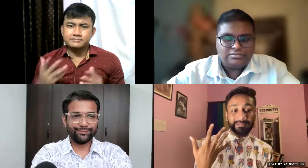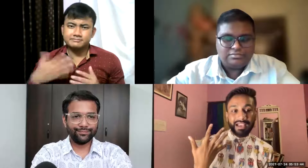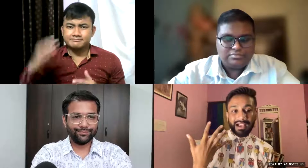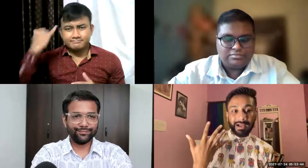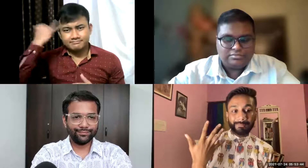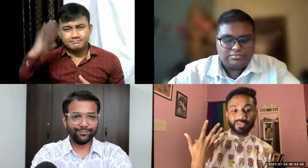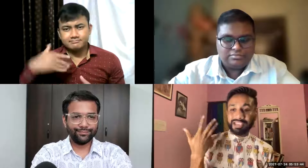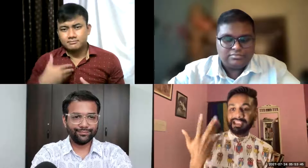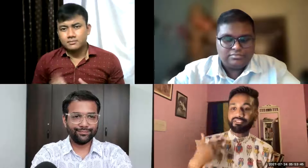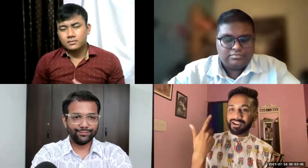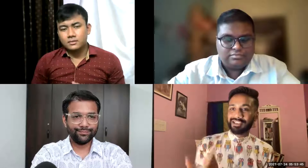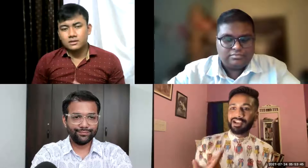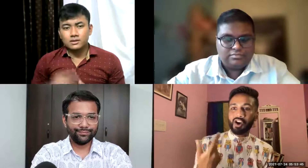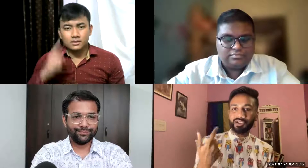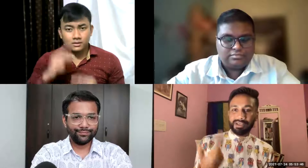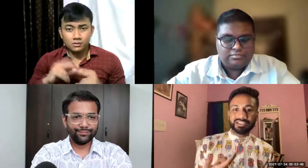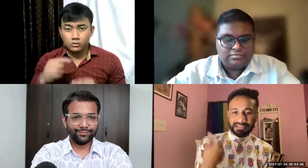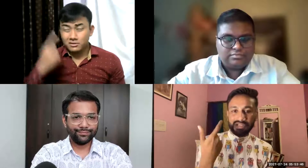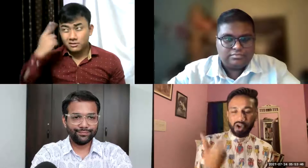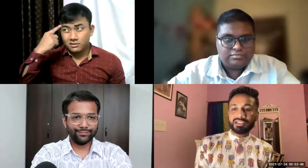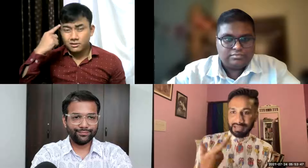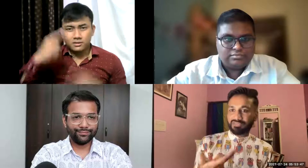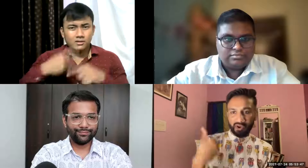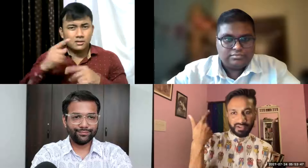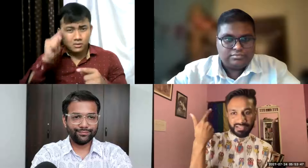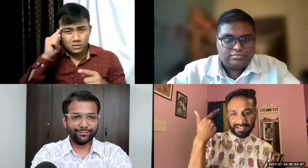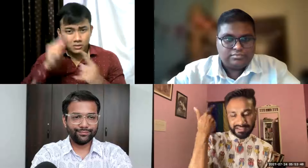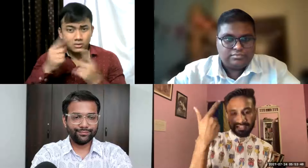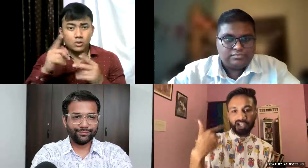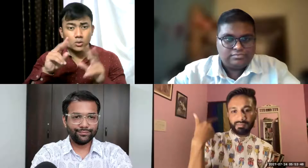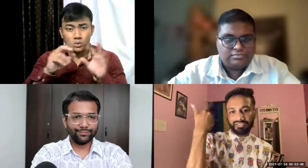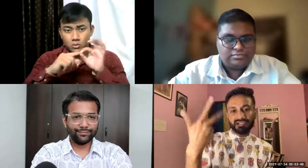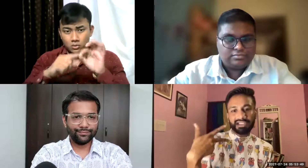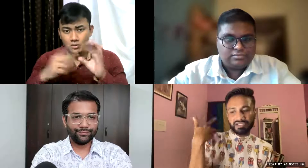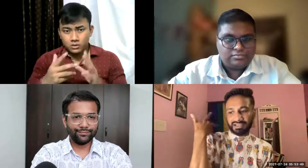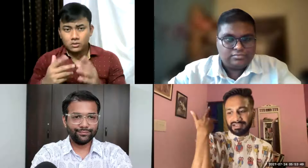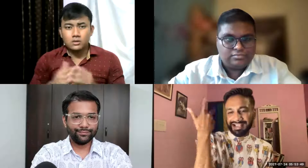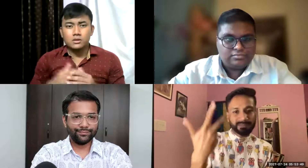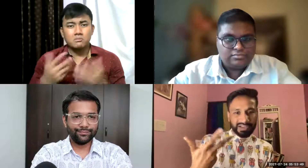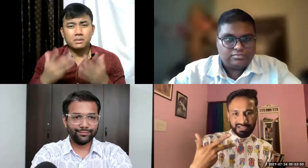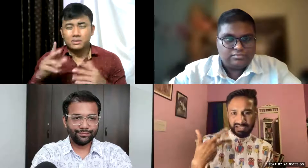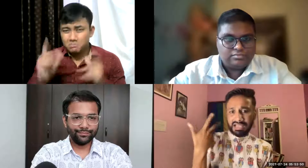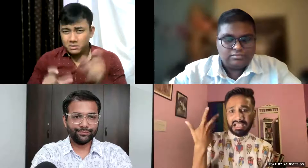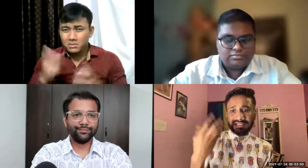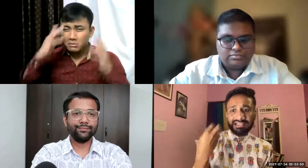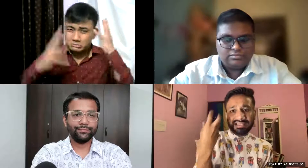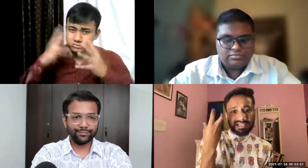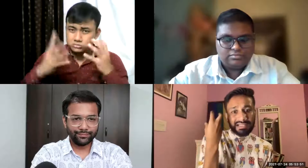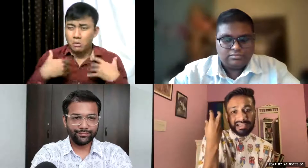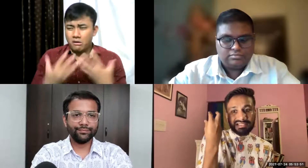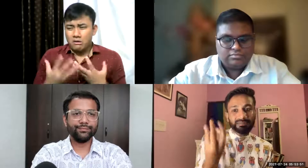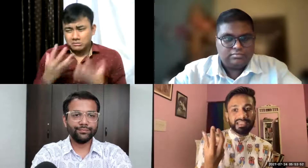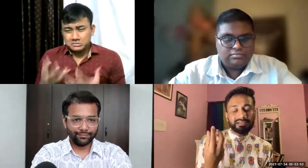And to think further on the question, and that all stems from, because Ankit started talking about frustration, desperation, and I think